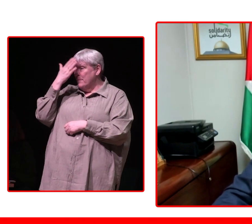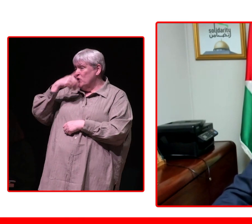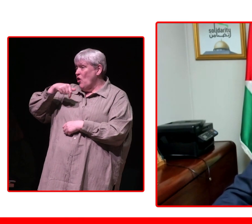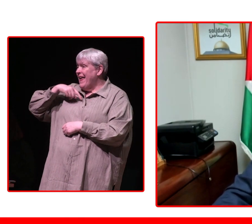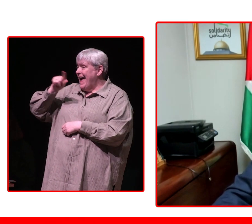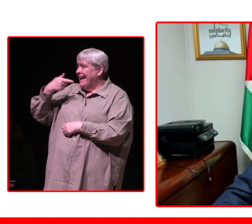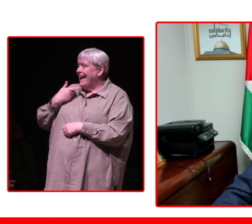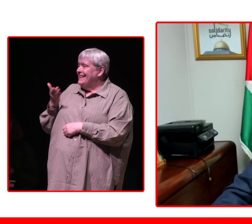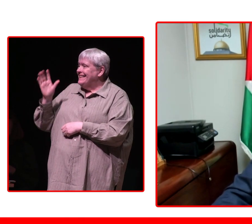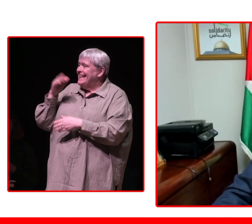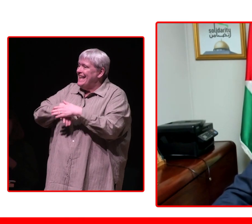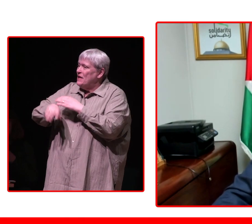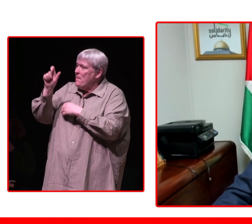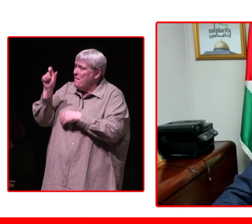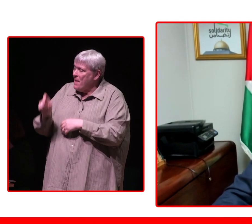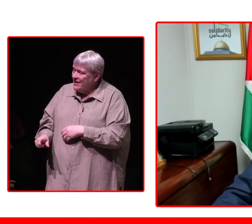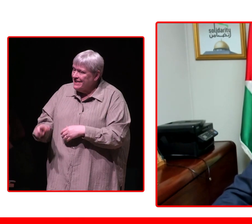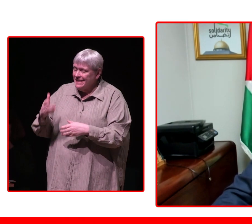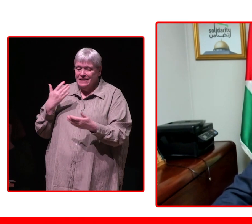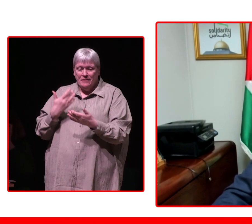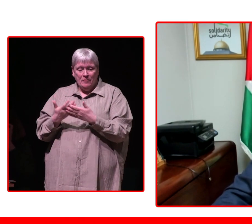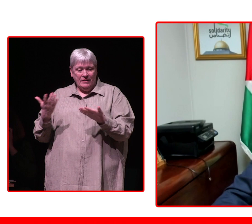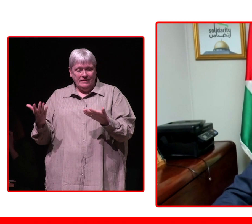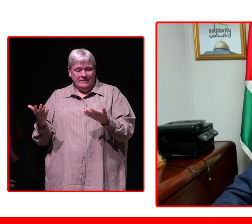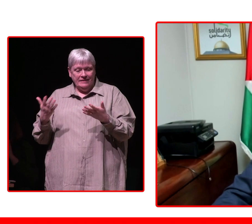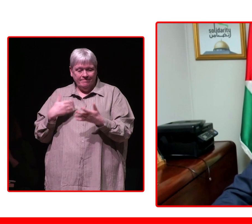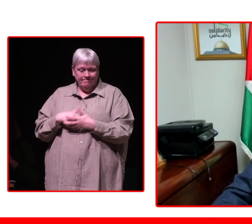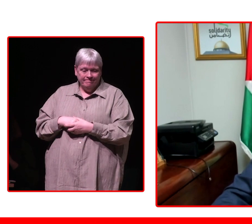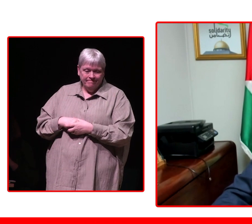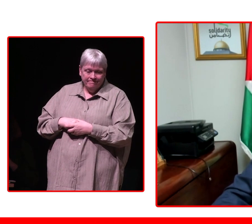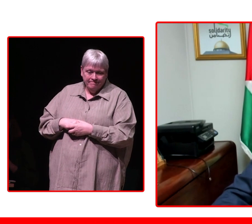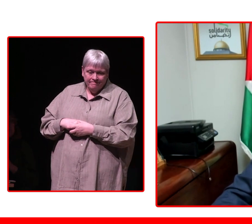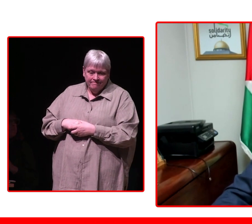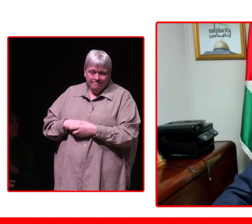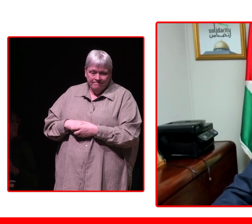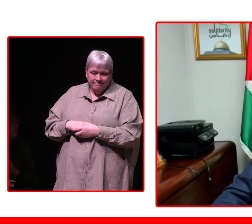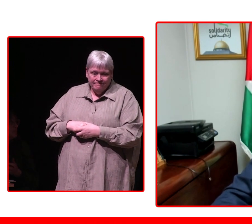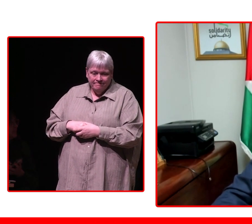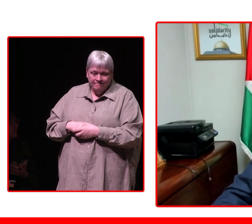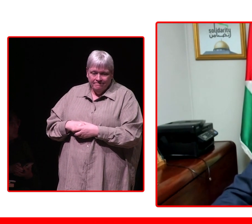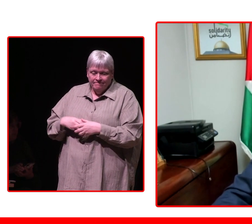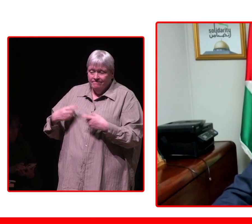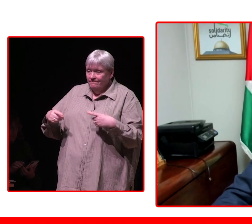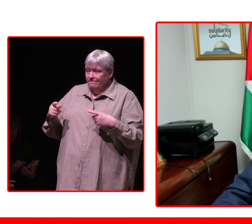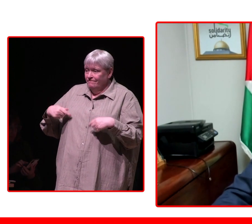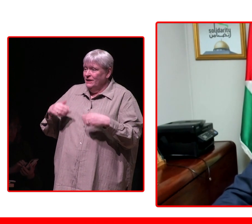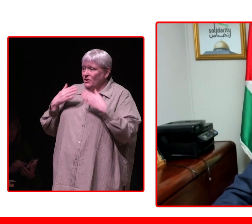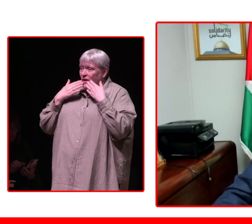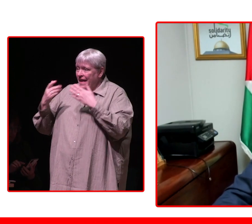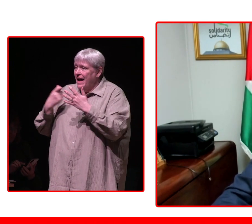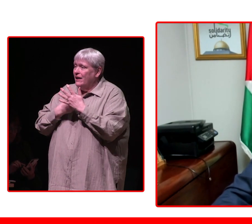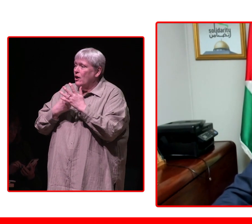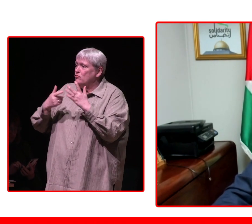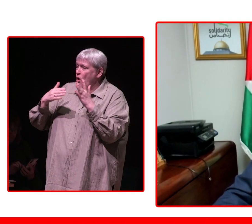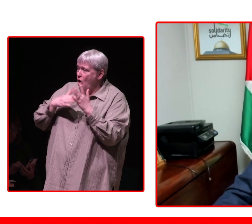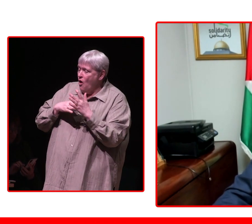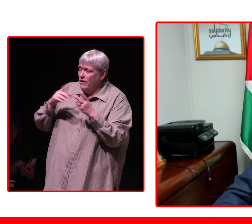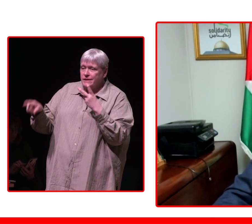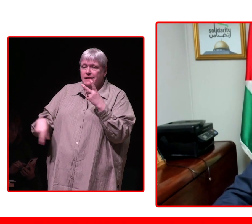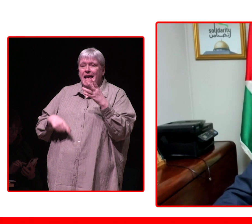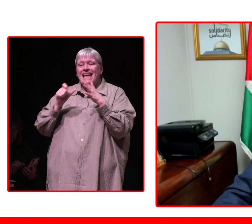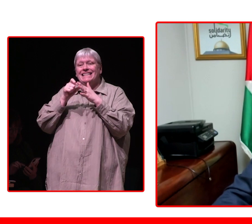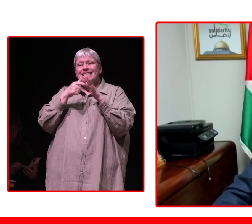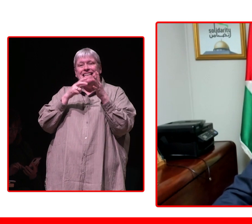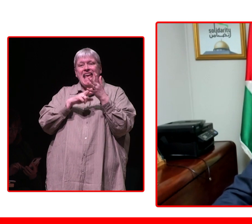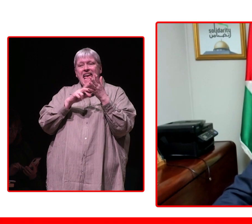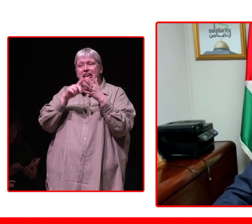person, but such are the time. Allow me, please, to thank Rose Foyer and Dave Moxham